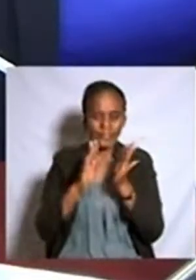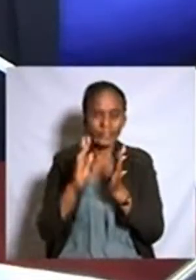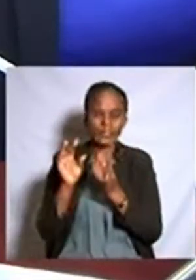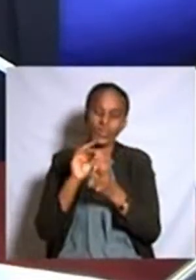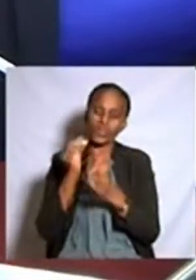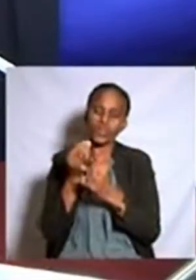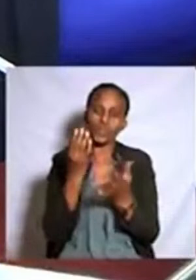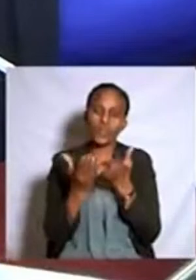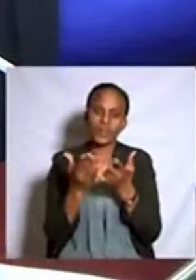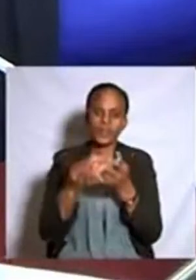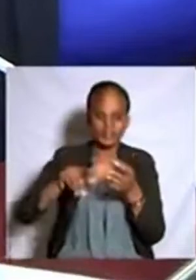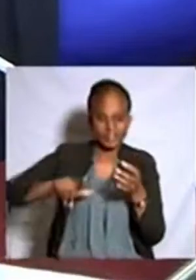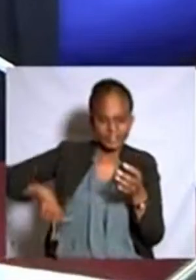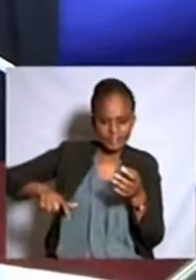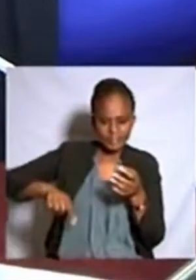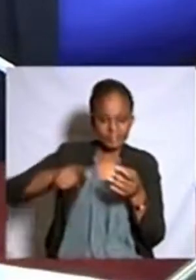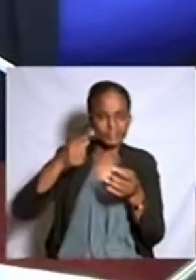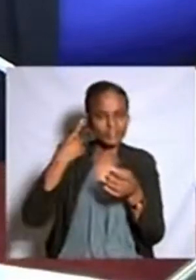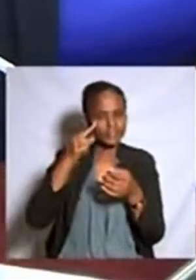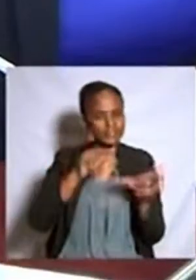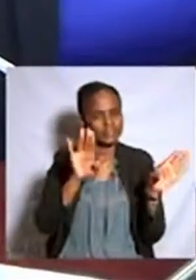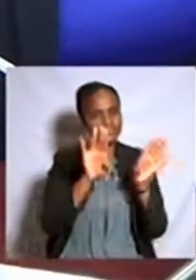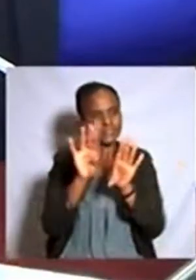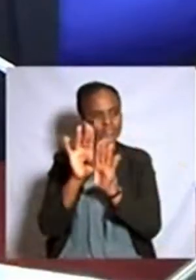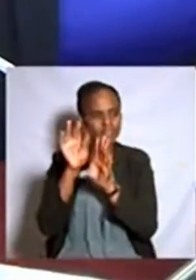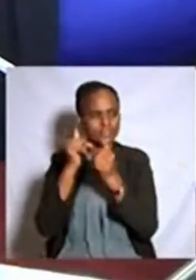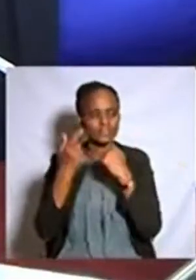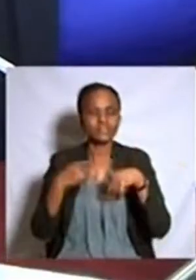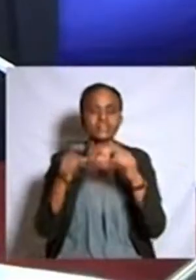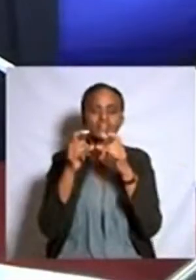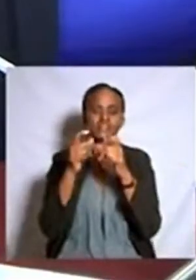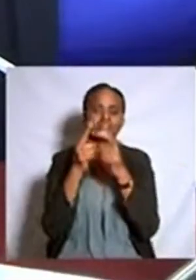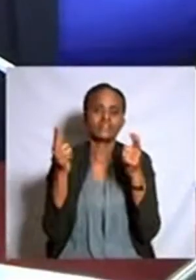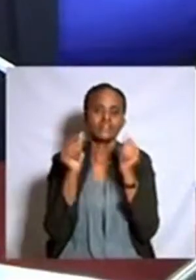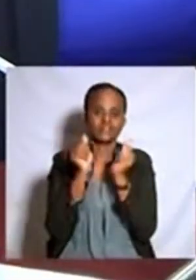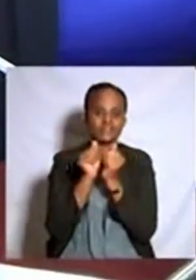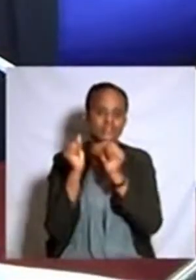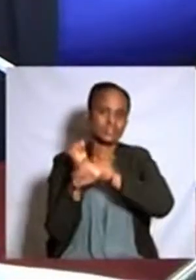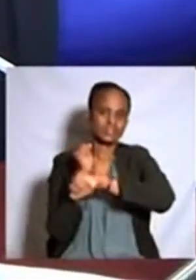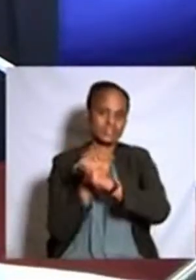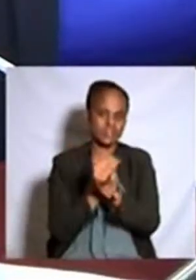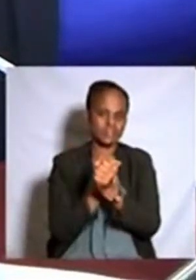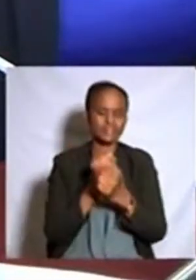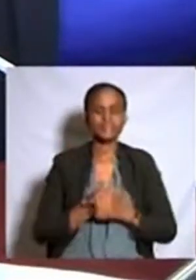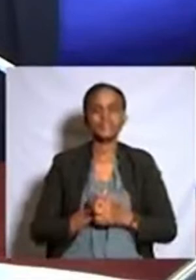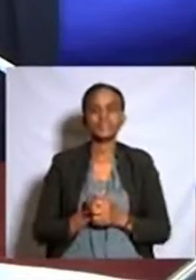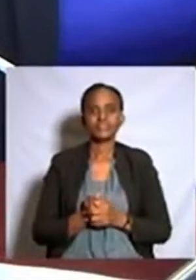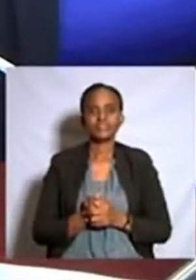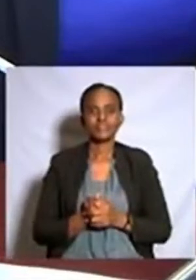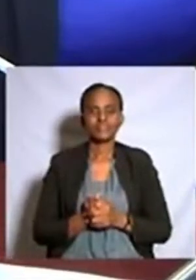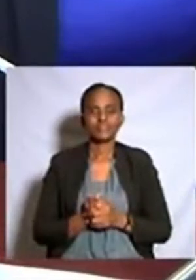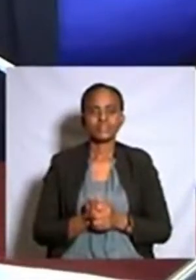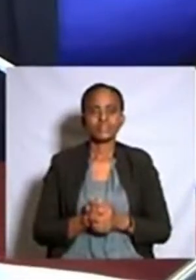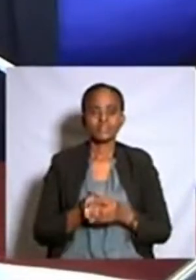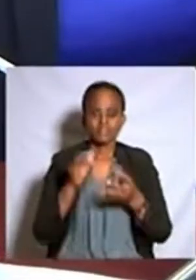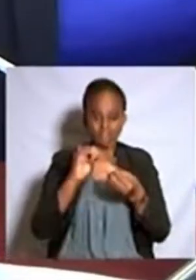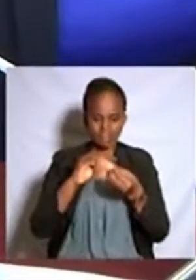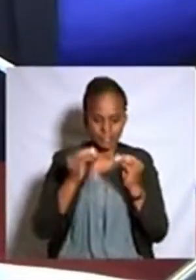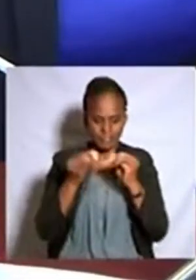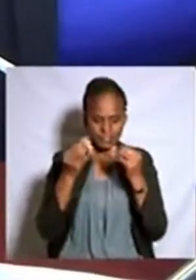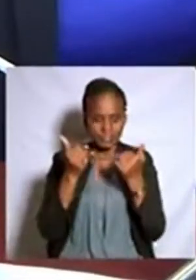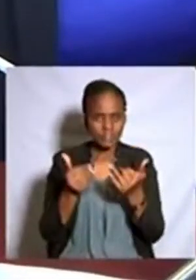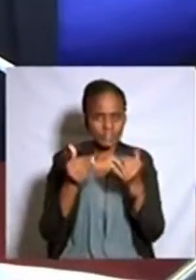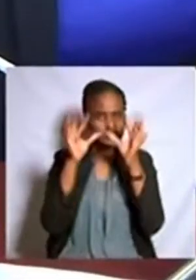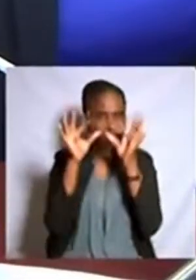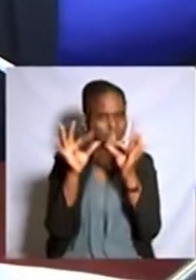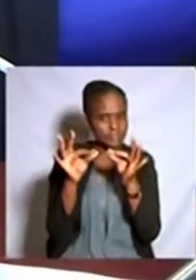be a delay in foreclosure due to the challenges with securities. Note that the number of accounts that